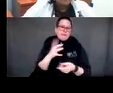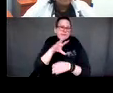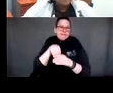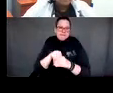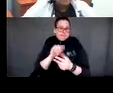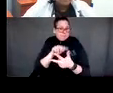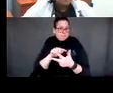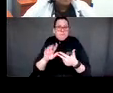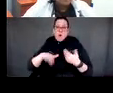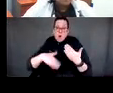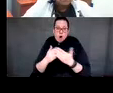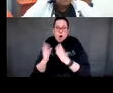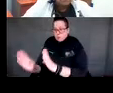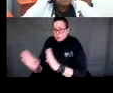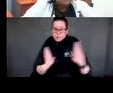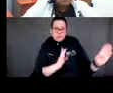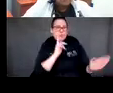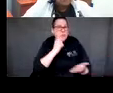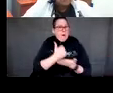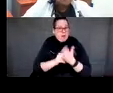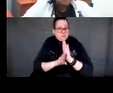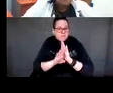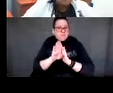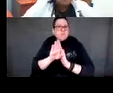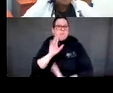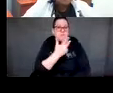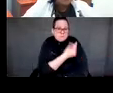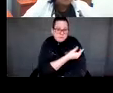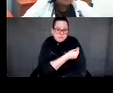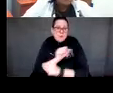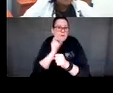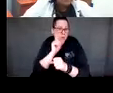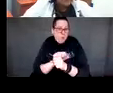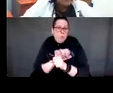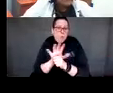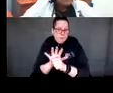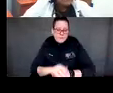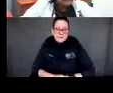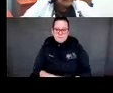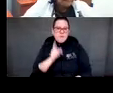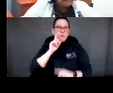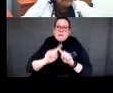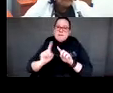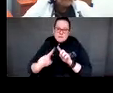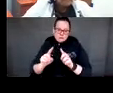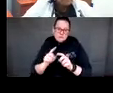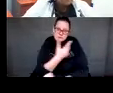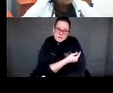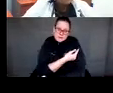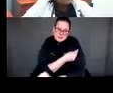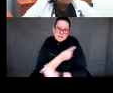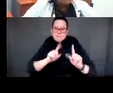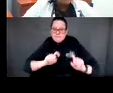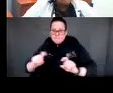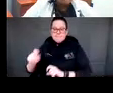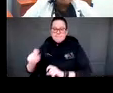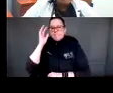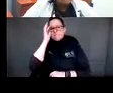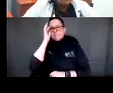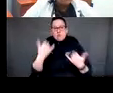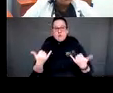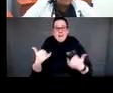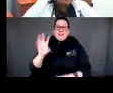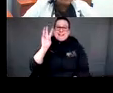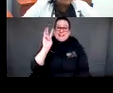phases of developing COVID vaccine trials for multiple different vaccines. So there are currently